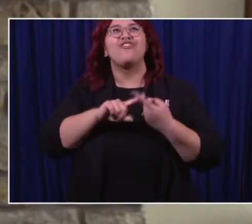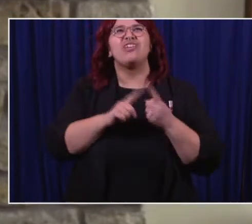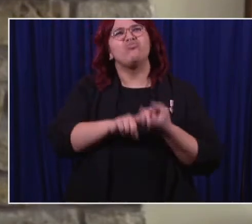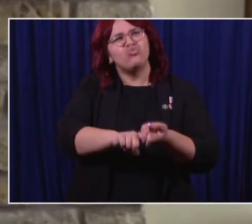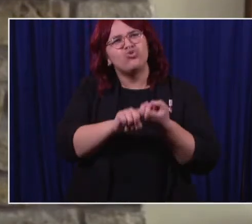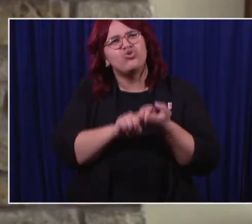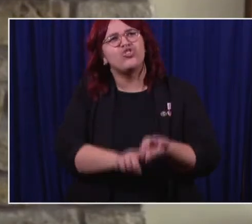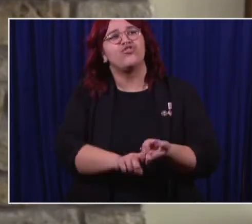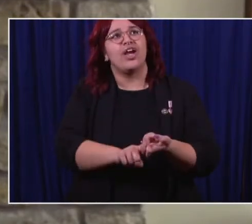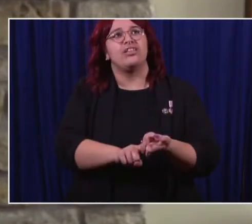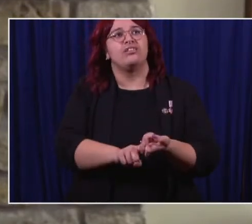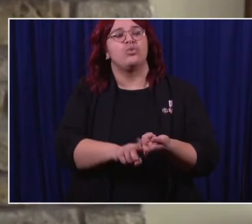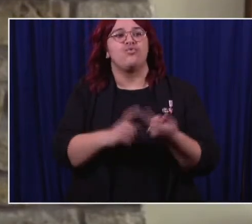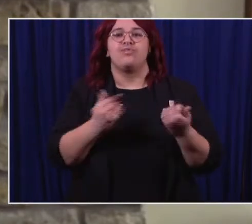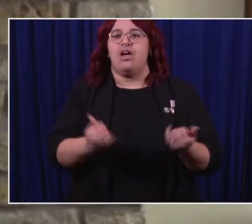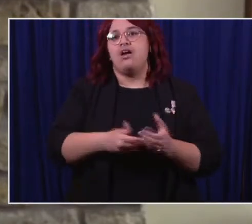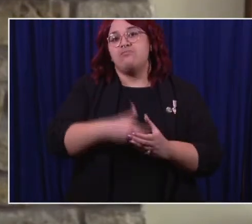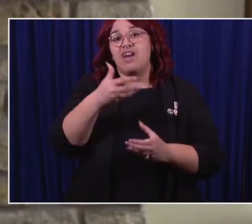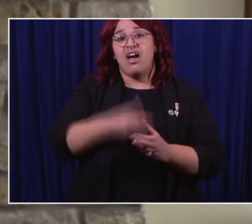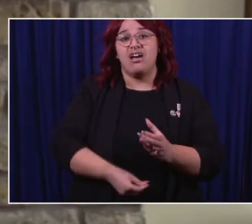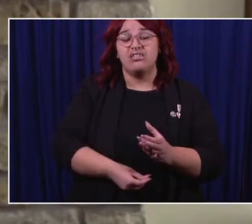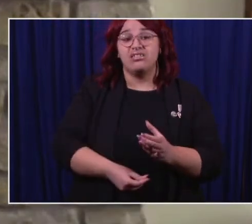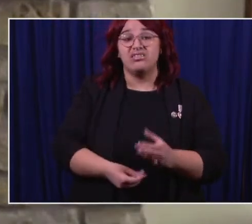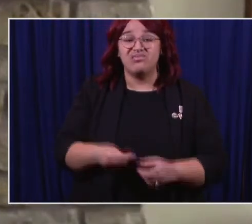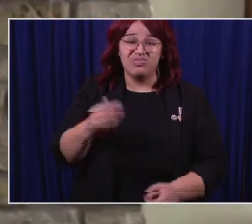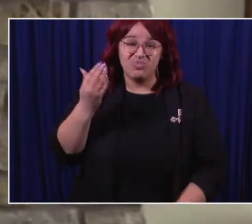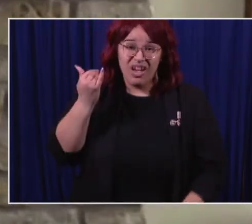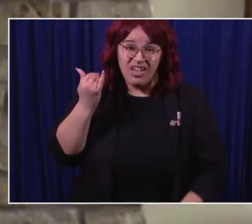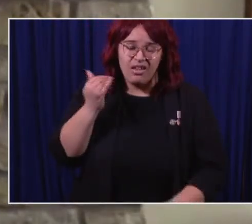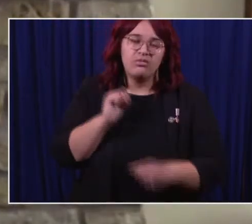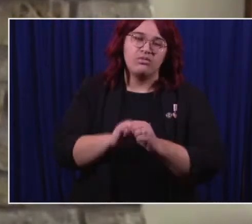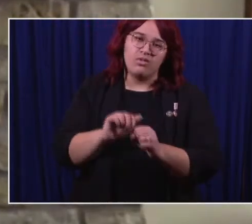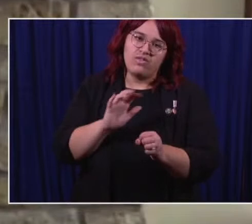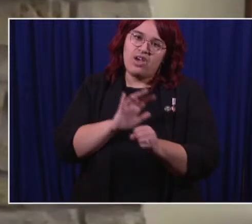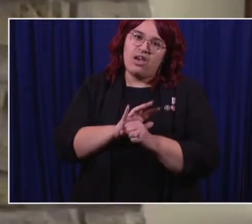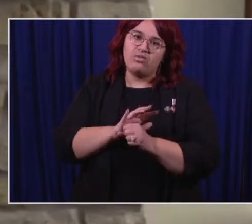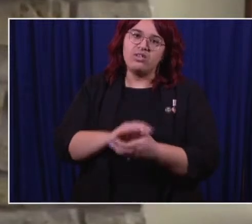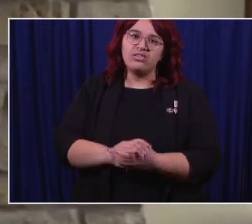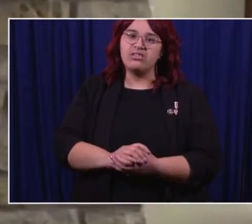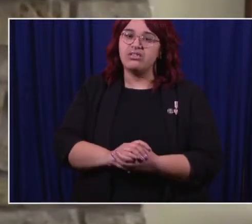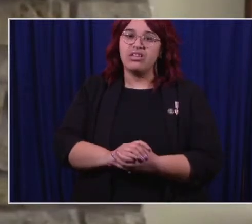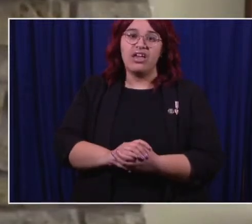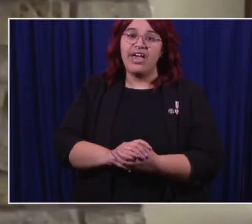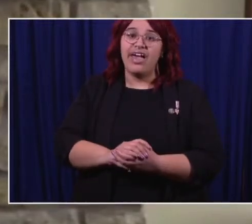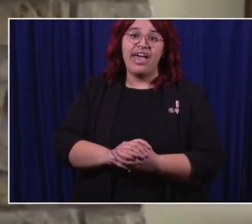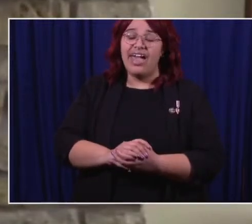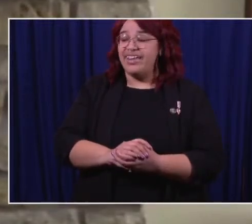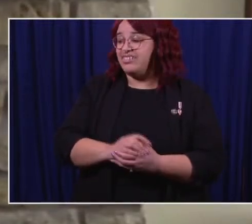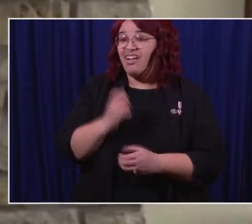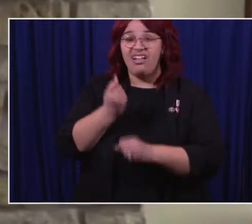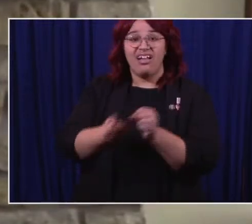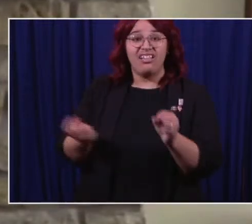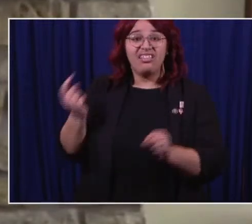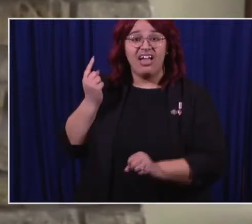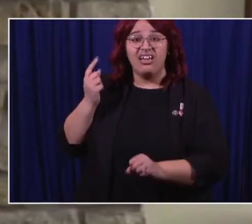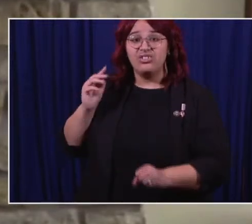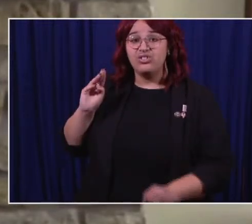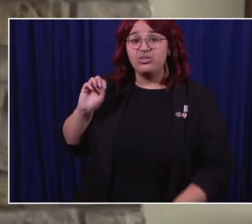gone from COVID. The beginning of this a year ago, had no idea that this would